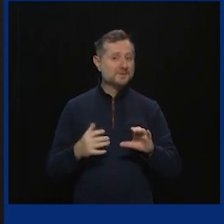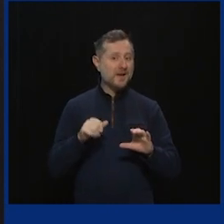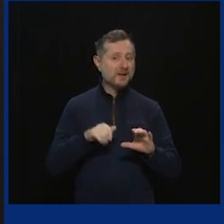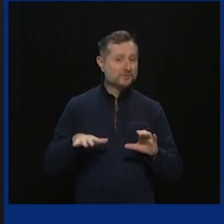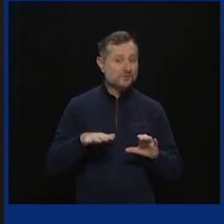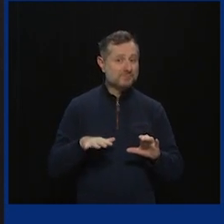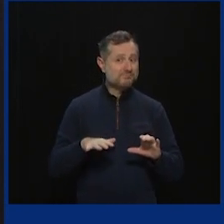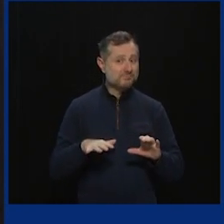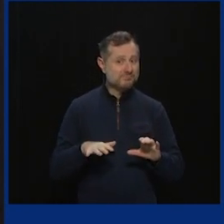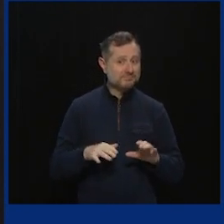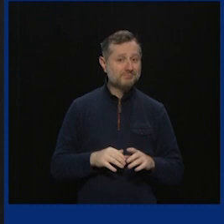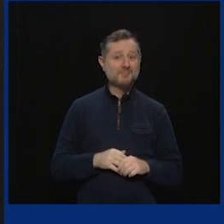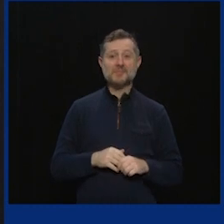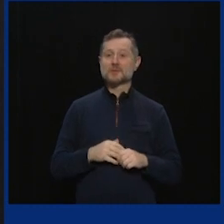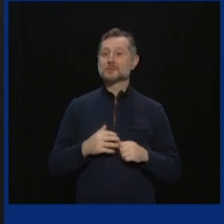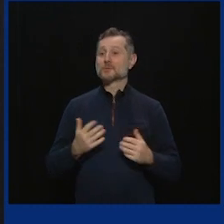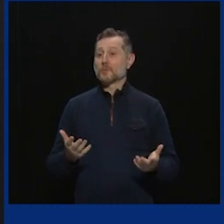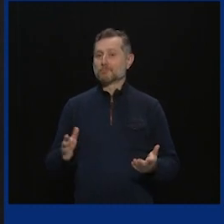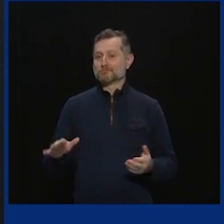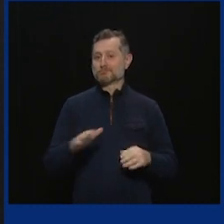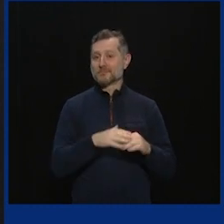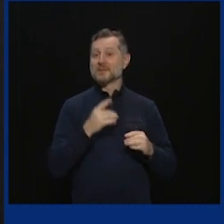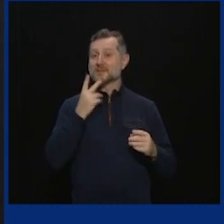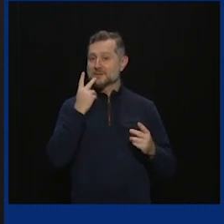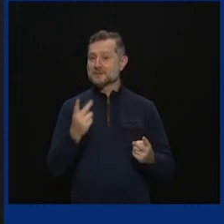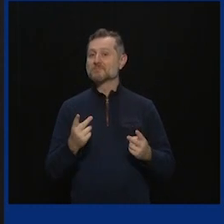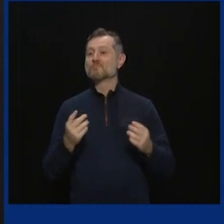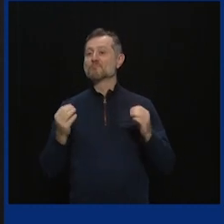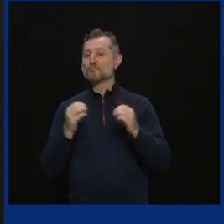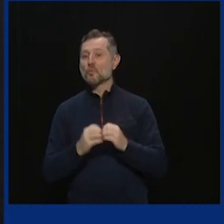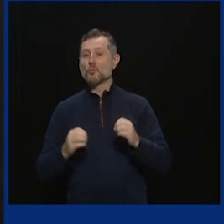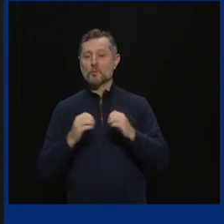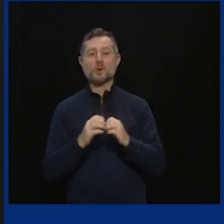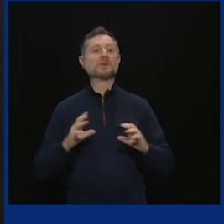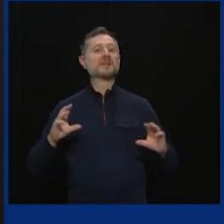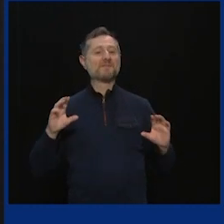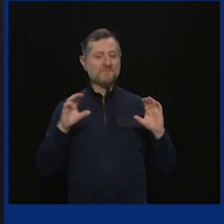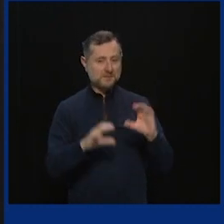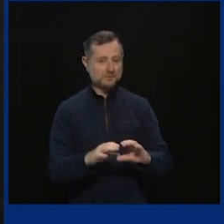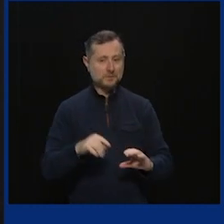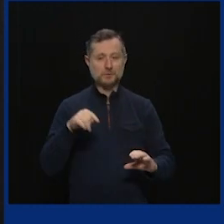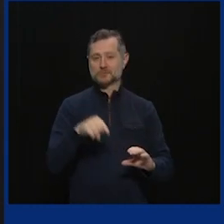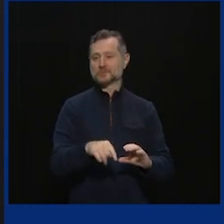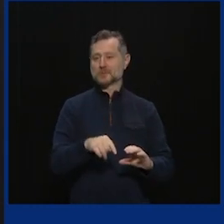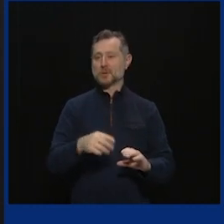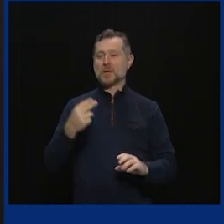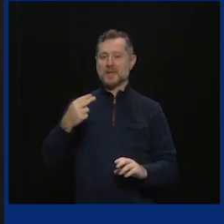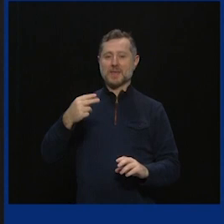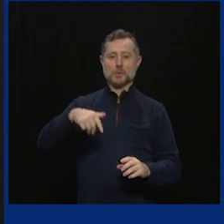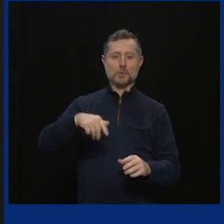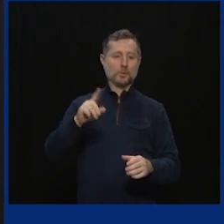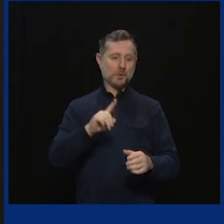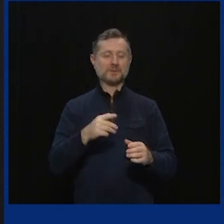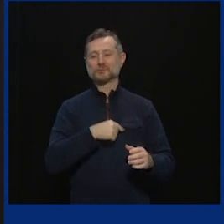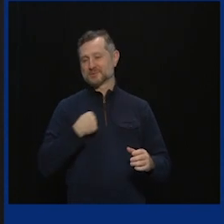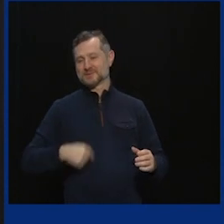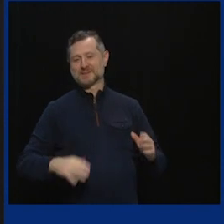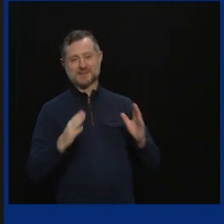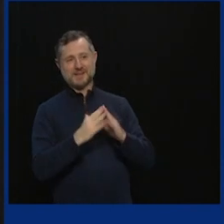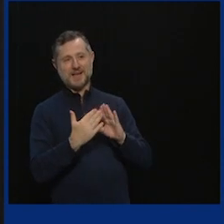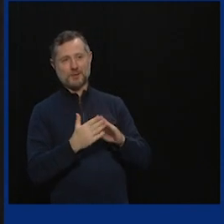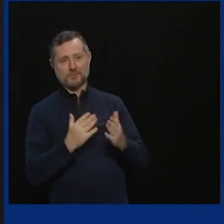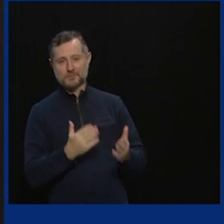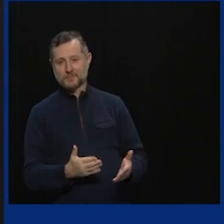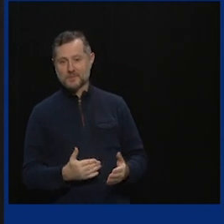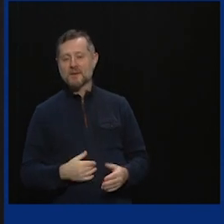starting with the $20 million investment here to our headquarters of Chinatown. We look forward to implementing our